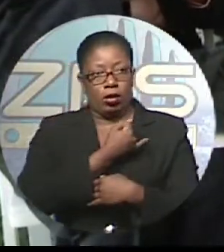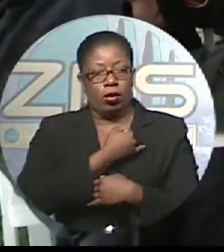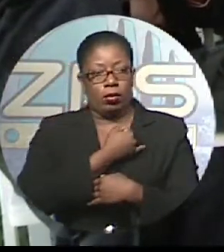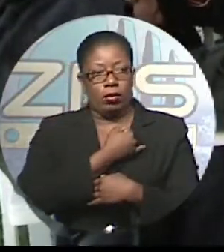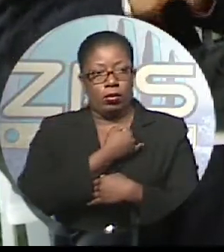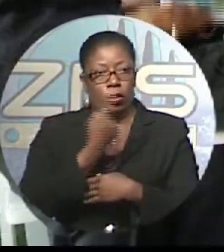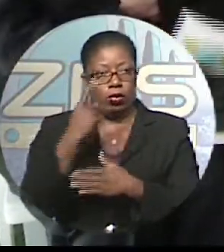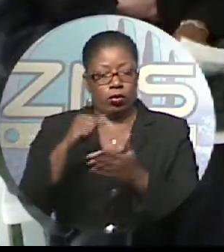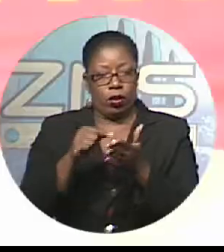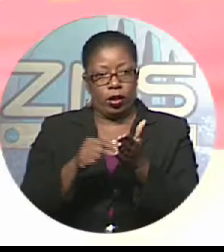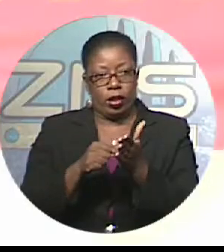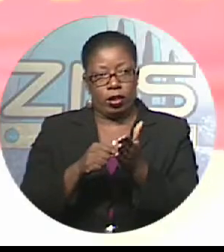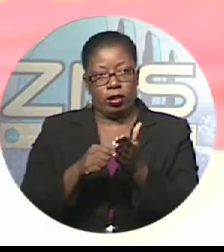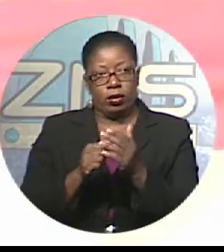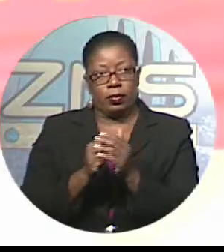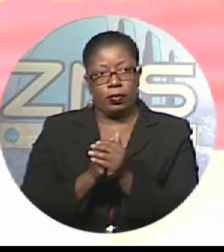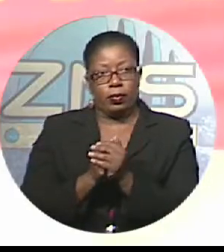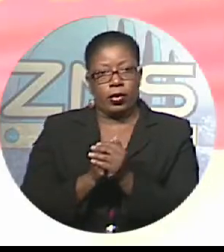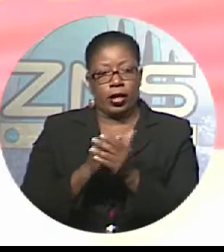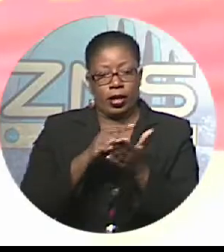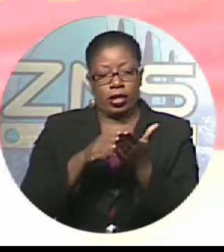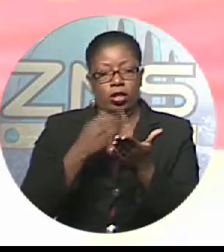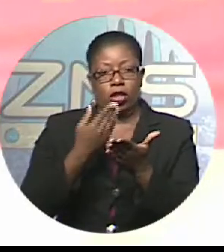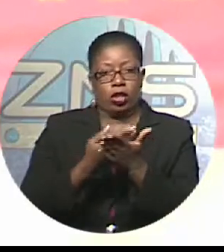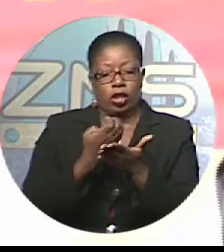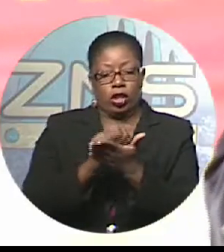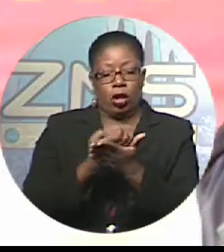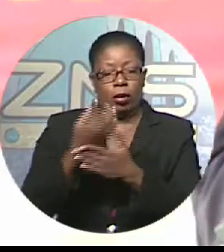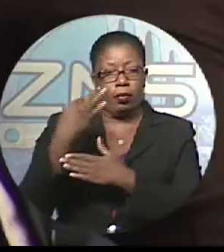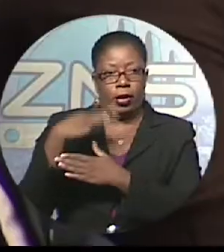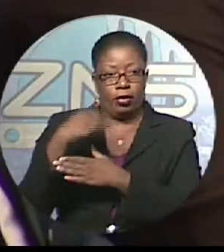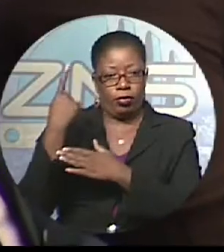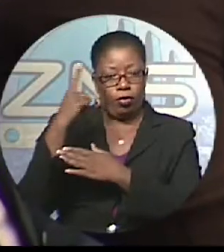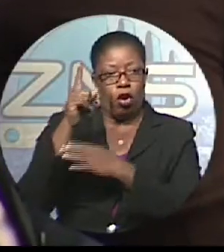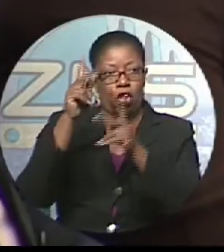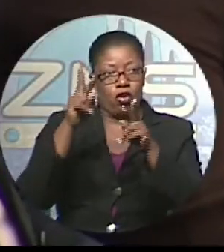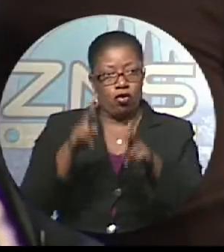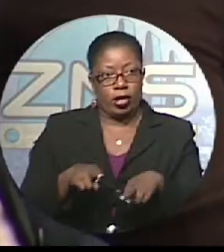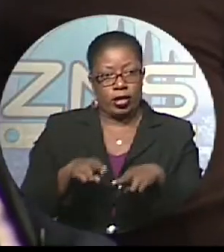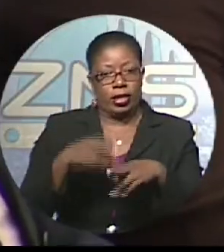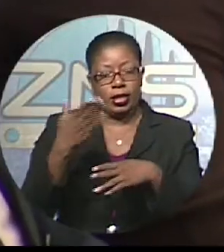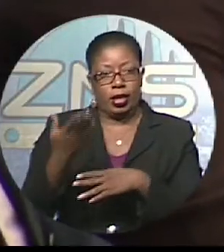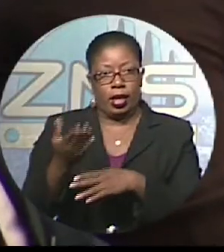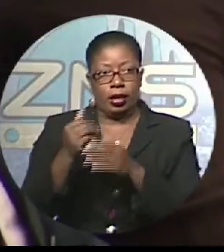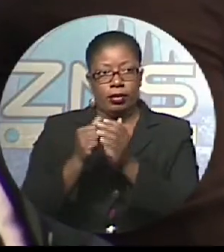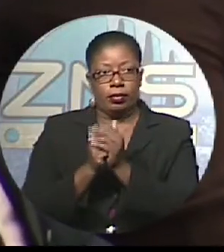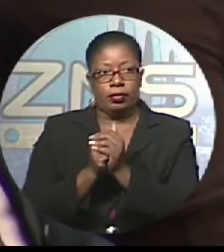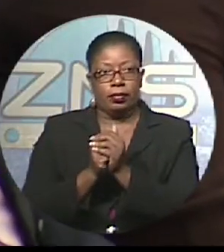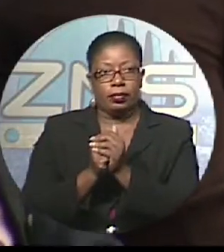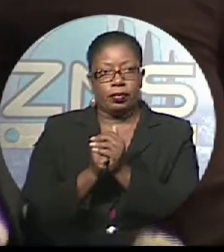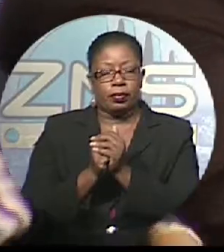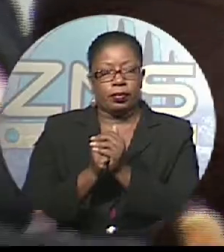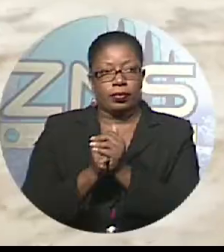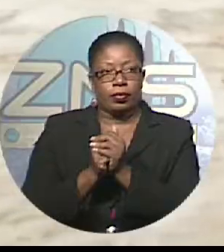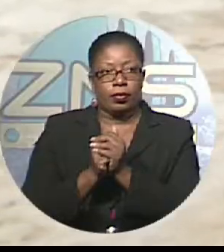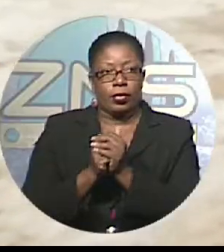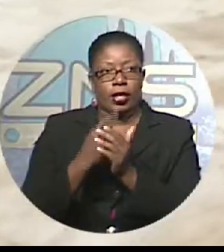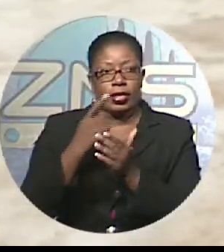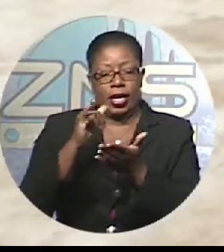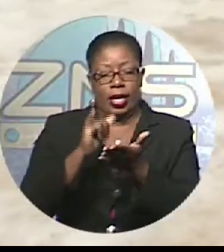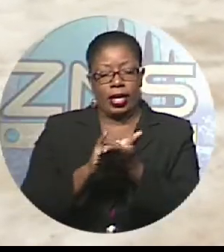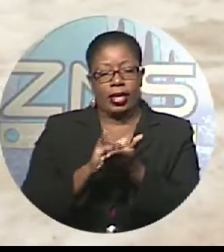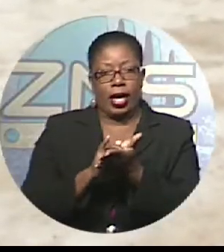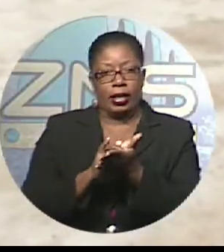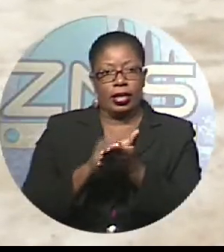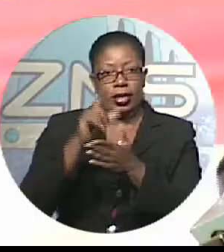its economic benefits for residents. Now, Deputy Prime Minister Philip Davis and State Minister for Transport Hope Strawn stressed the need